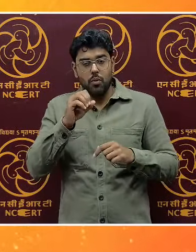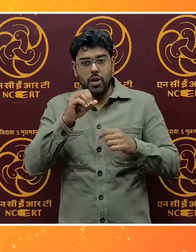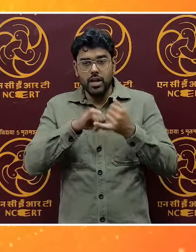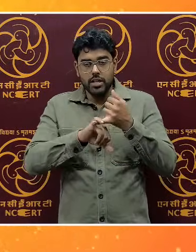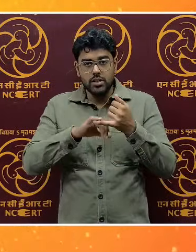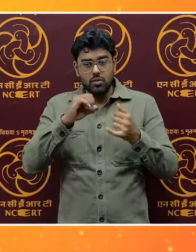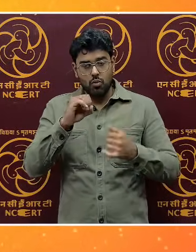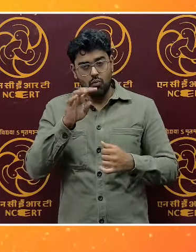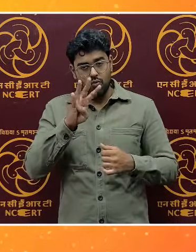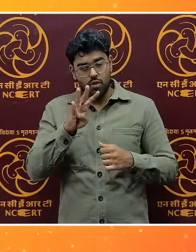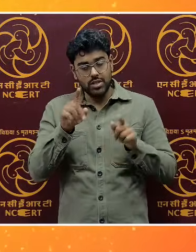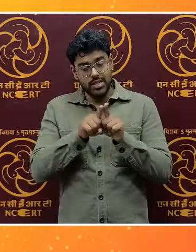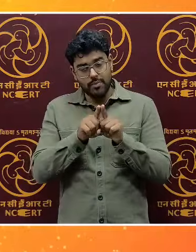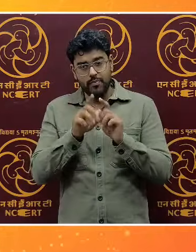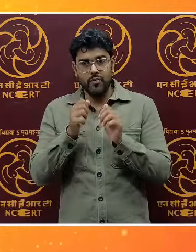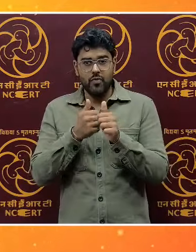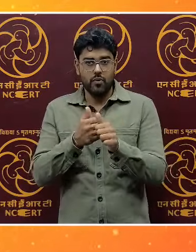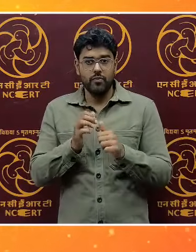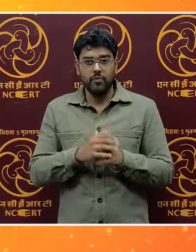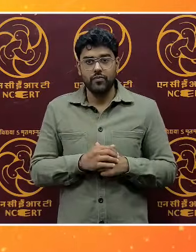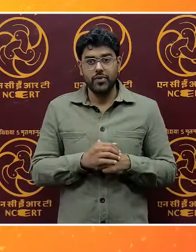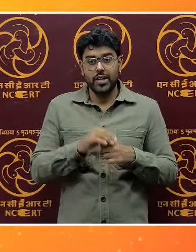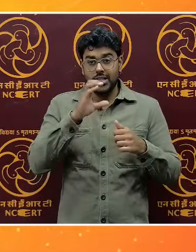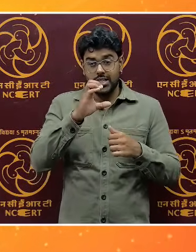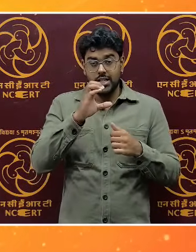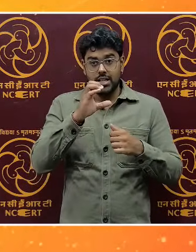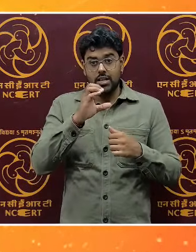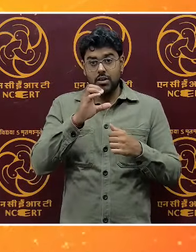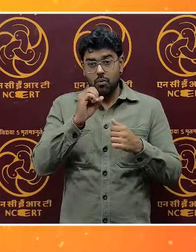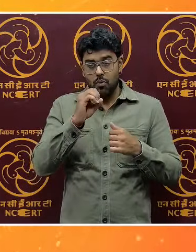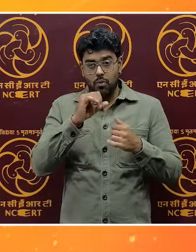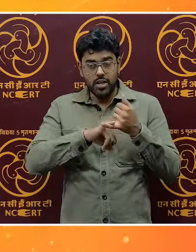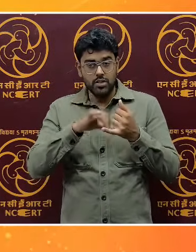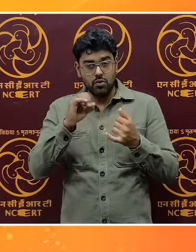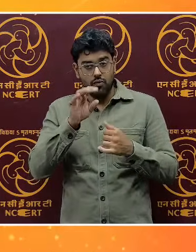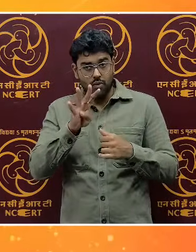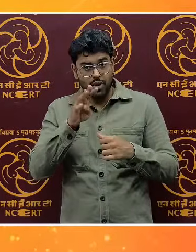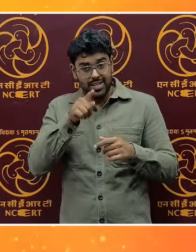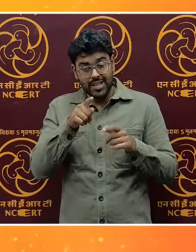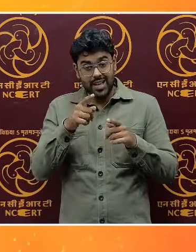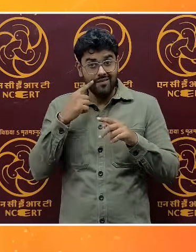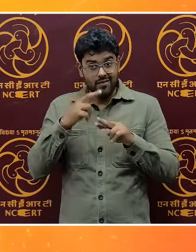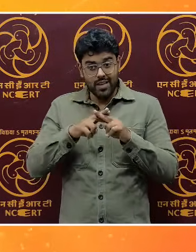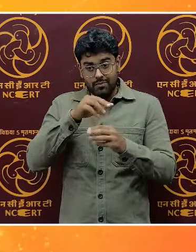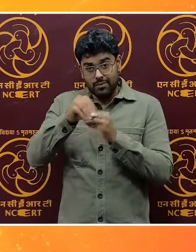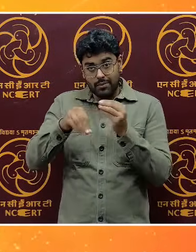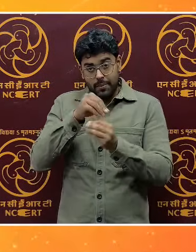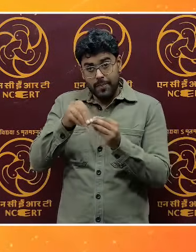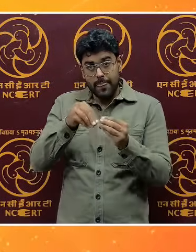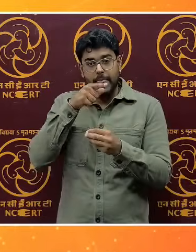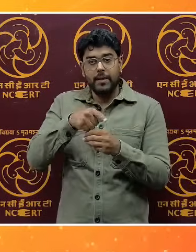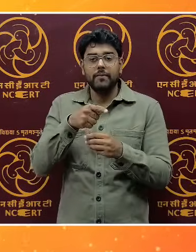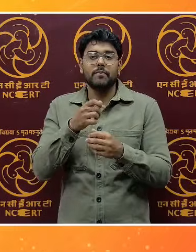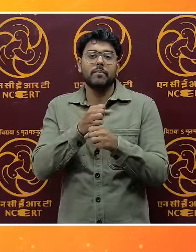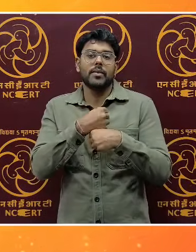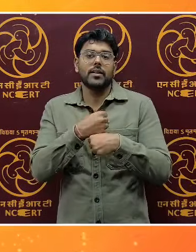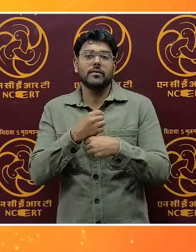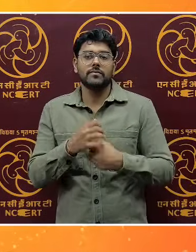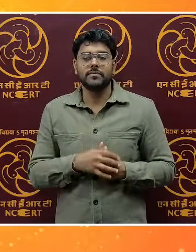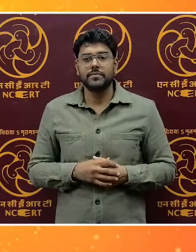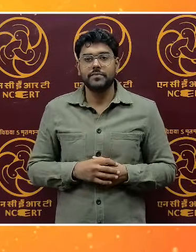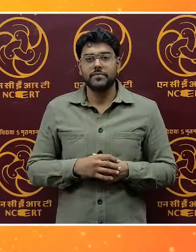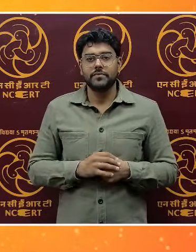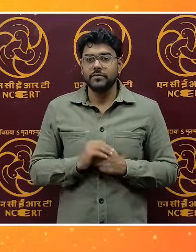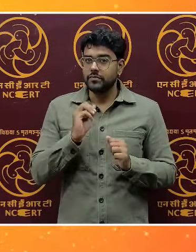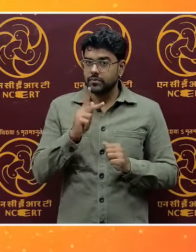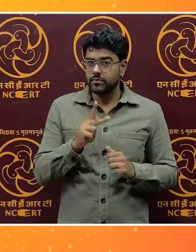these many units of CuSO4 molecules are combining together to form this compound. Okay.